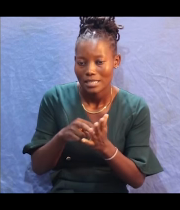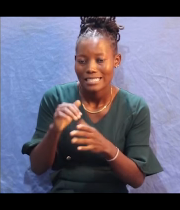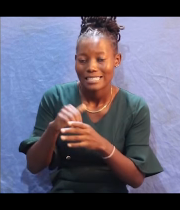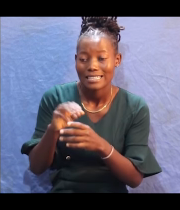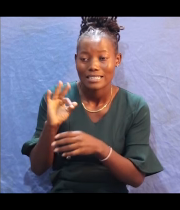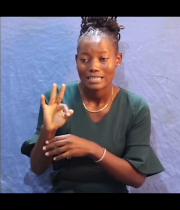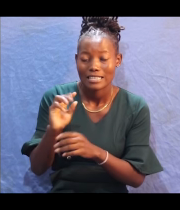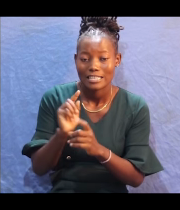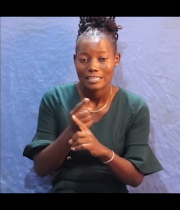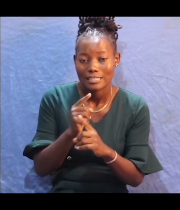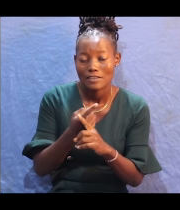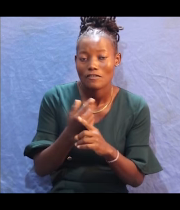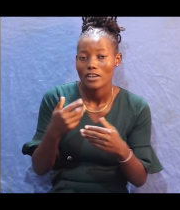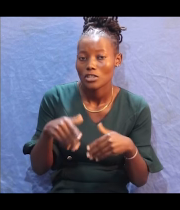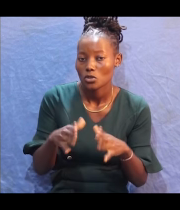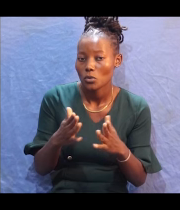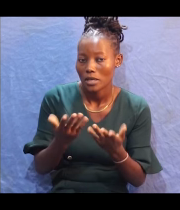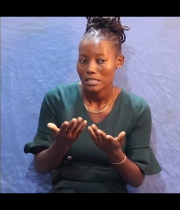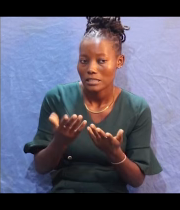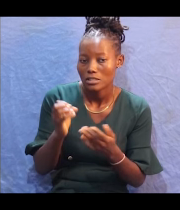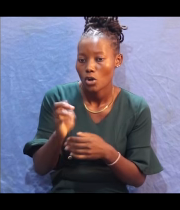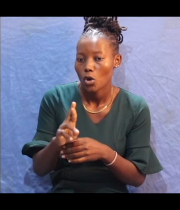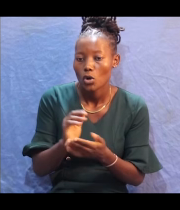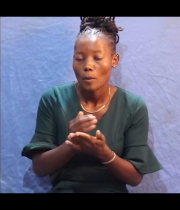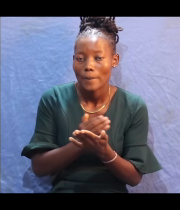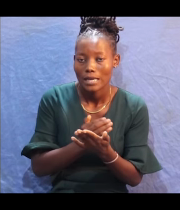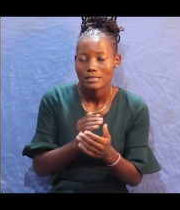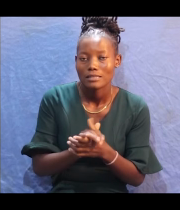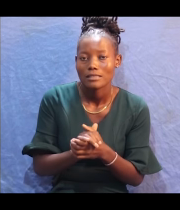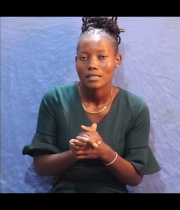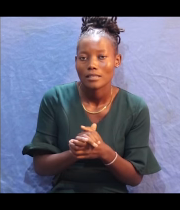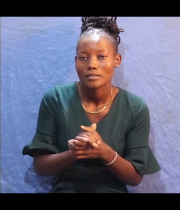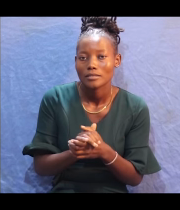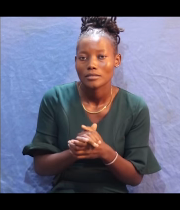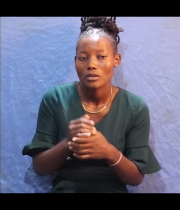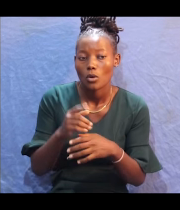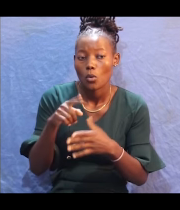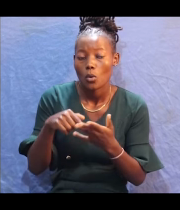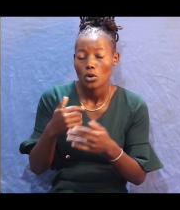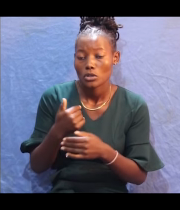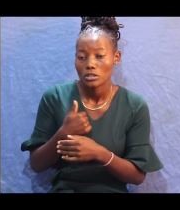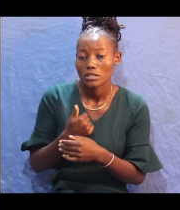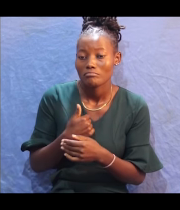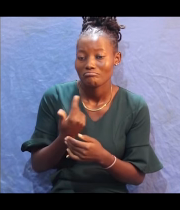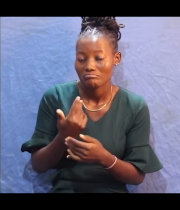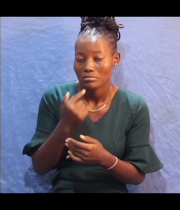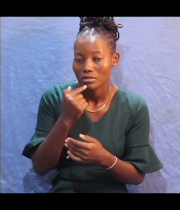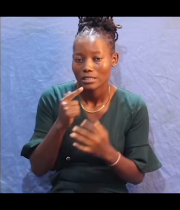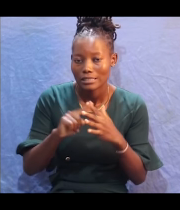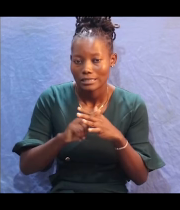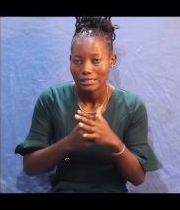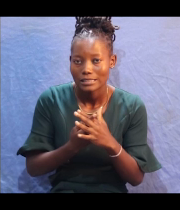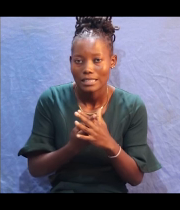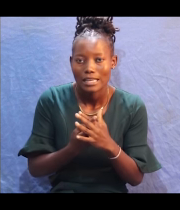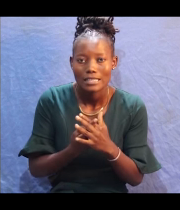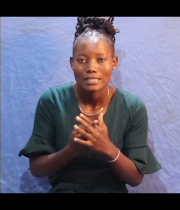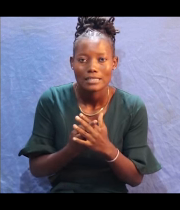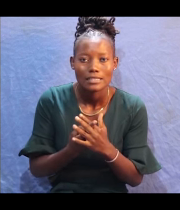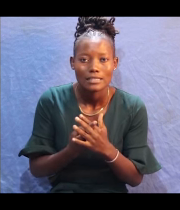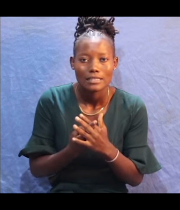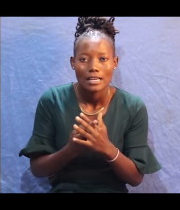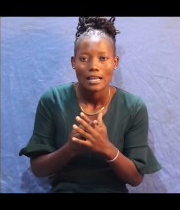different, let's say, segments. What I'm going to start with is the basic thing, and it